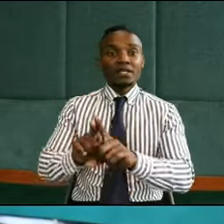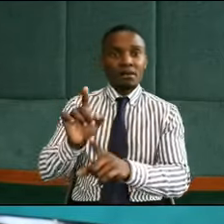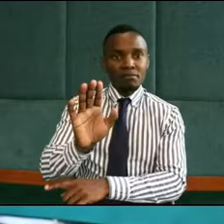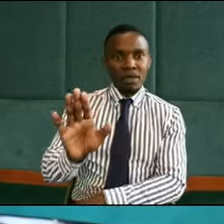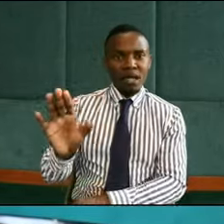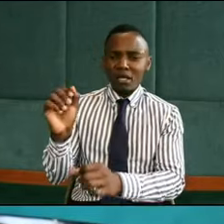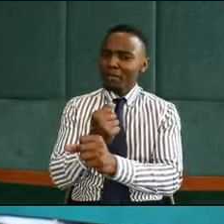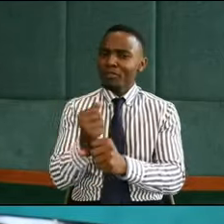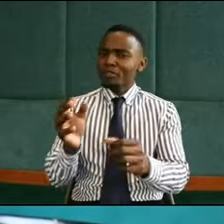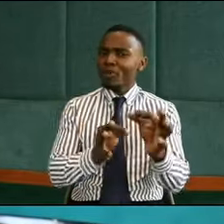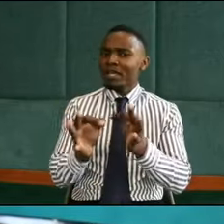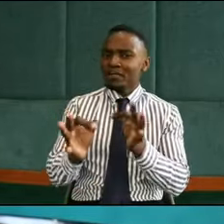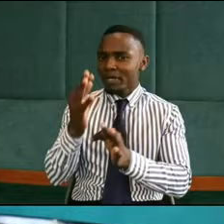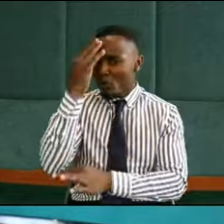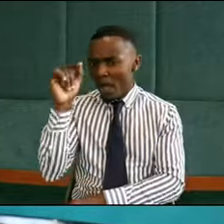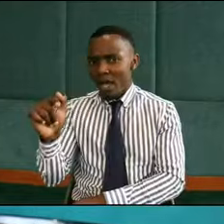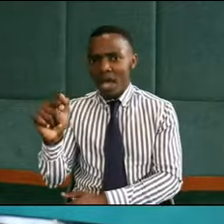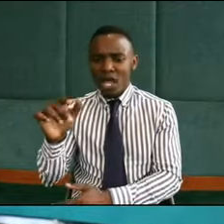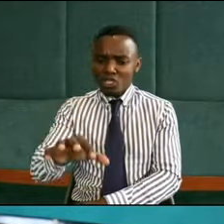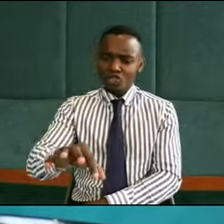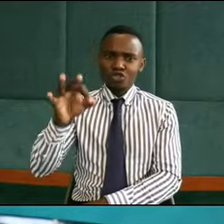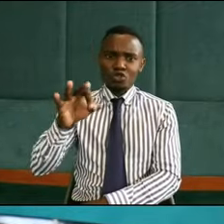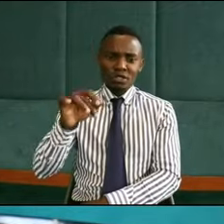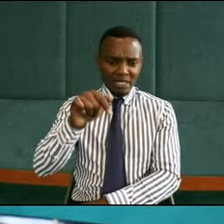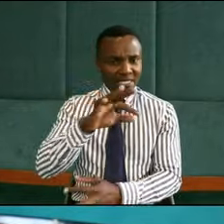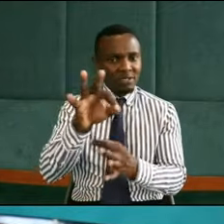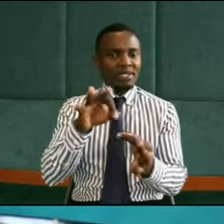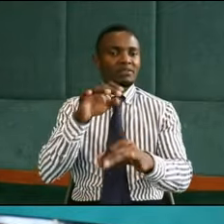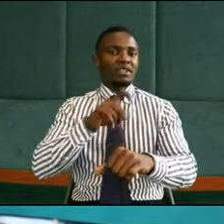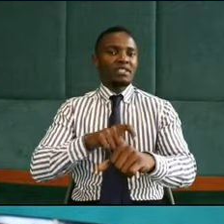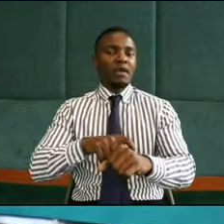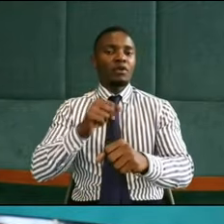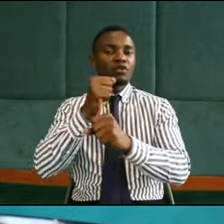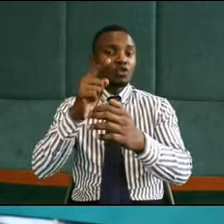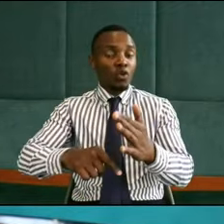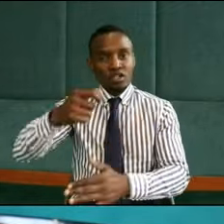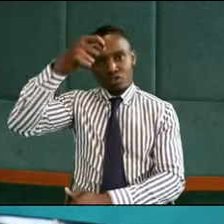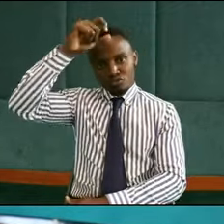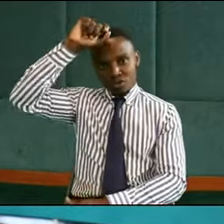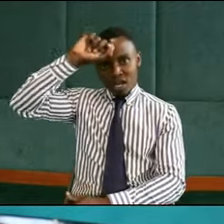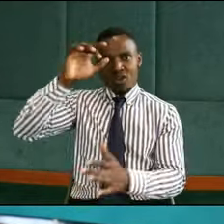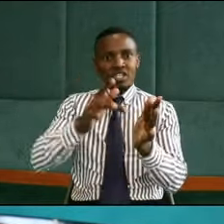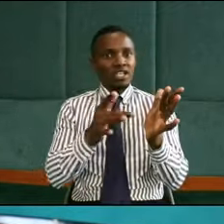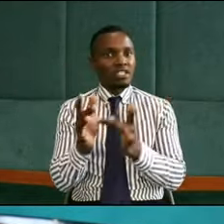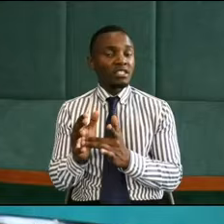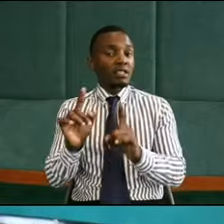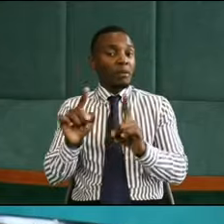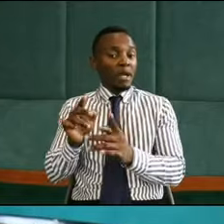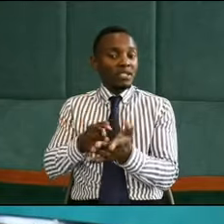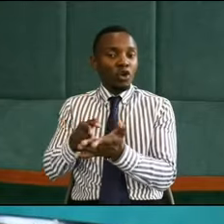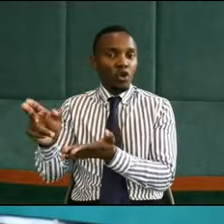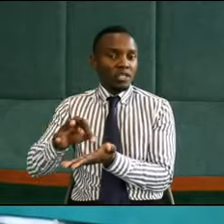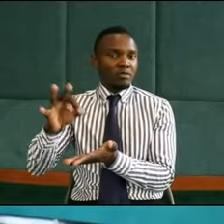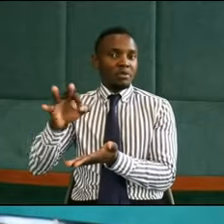not explain why she had chosen that occasion for anointing Jesus. The Holy Spirit had